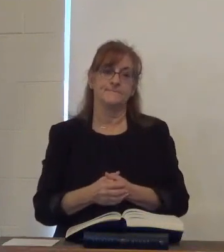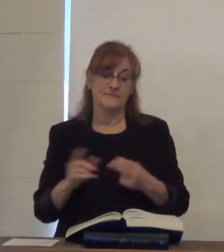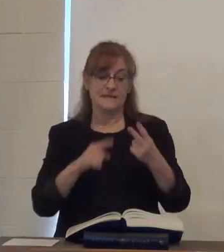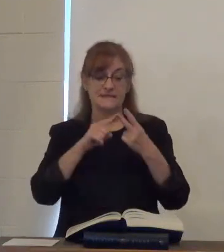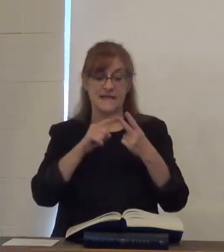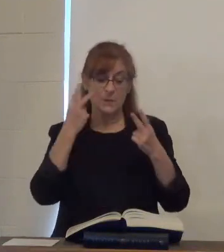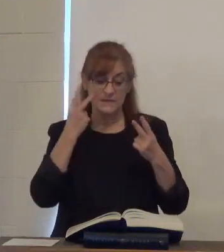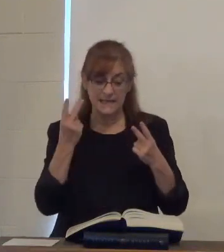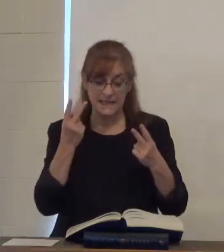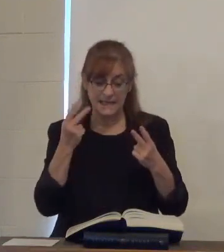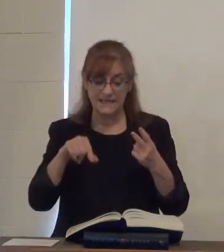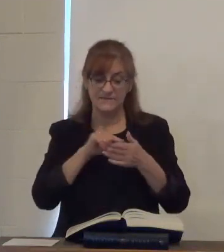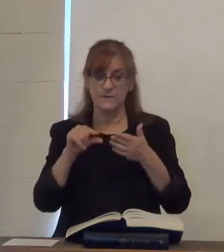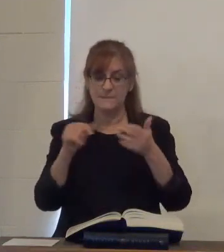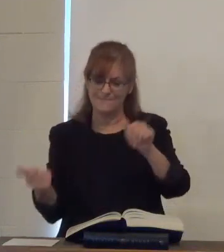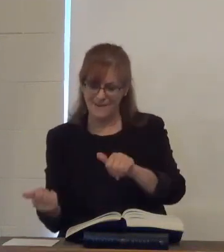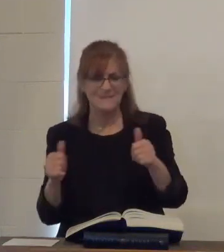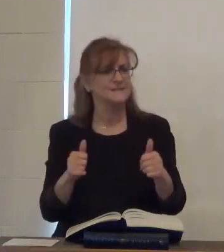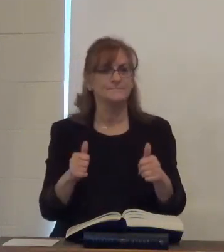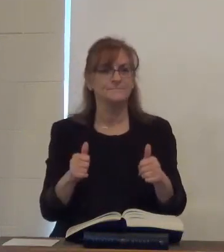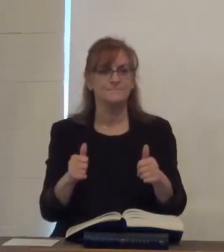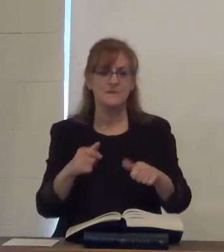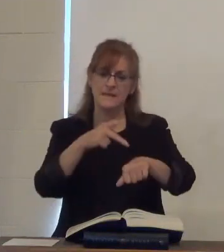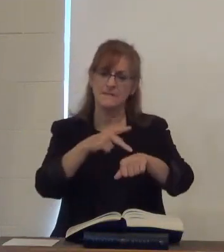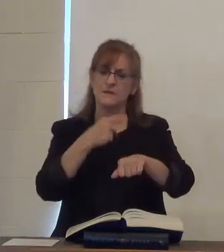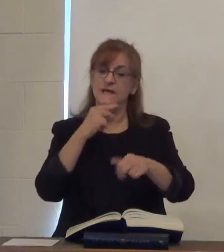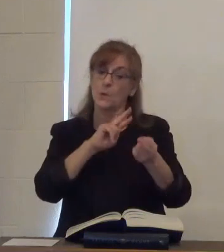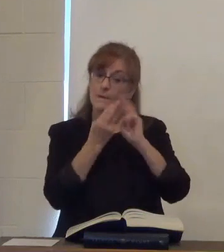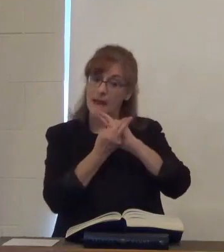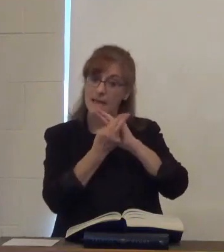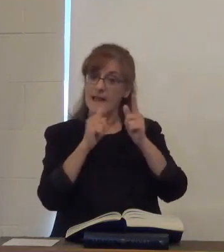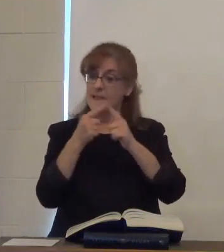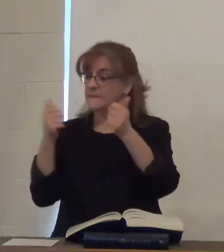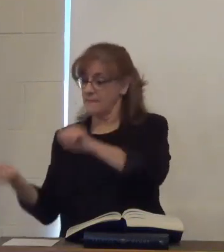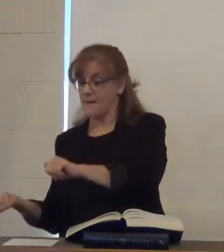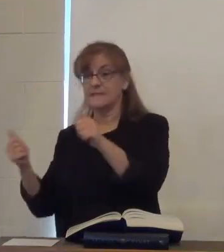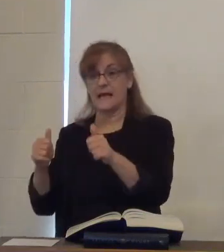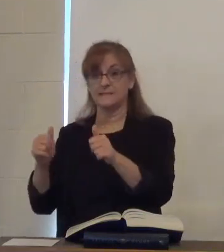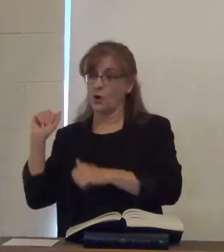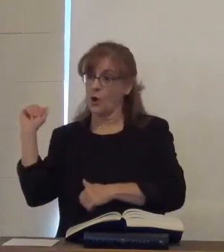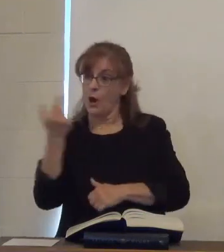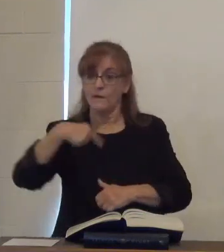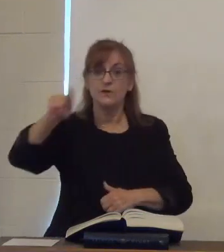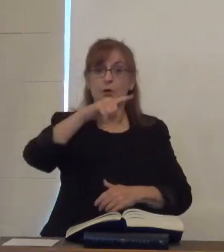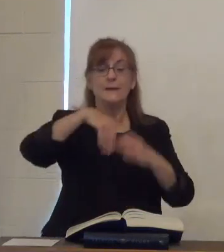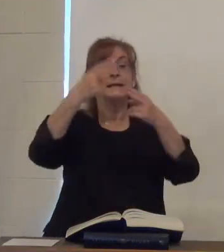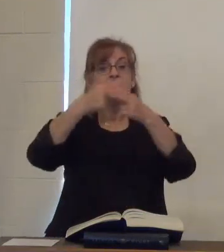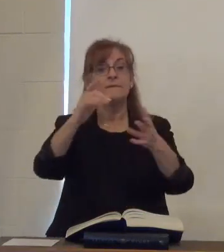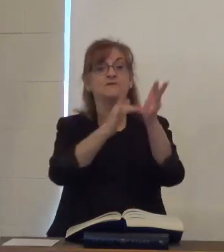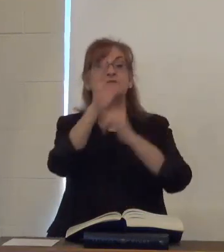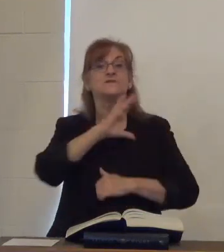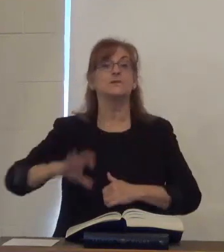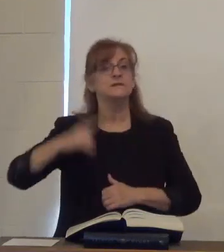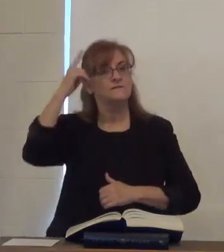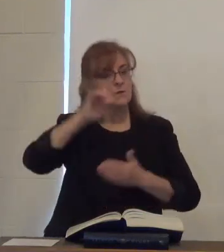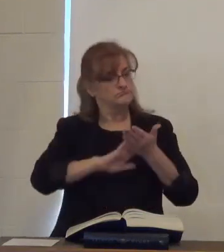Second, we see in this verse baptism. Peter said, repent and be baptized, every one of you, in the name of Jesus Christ for the